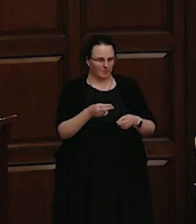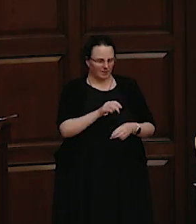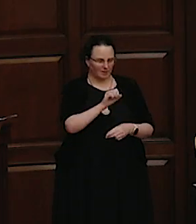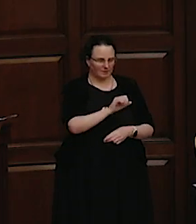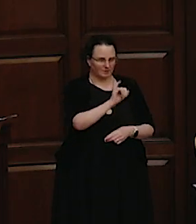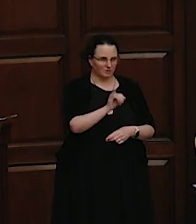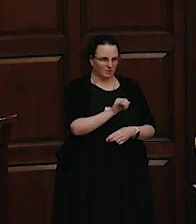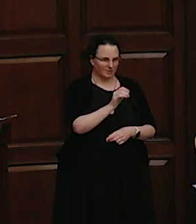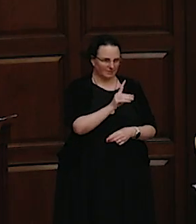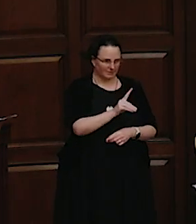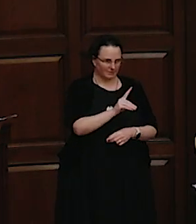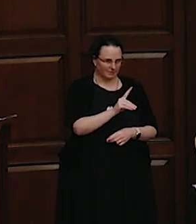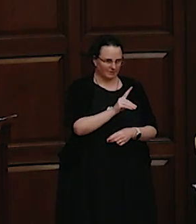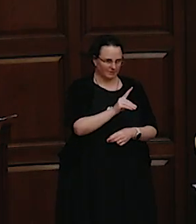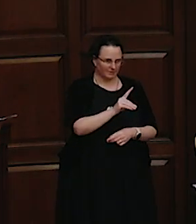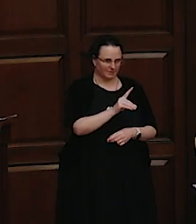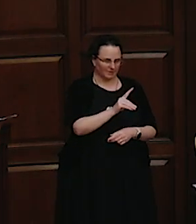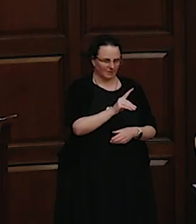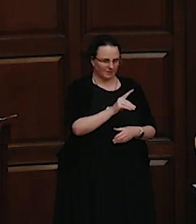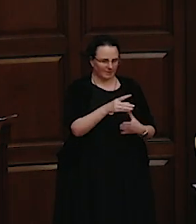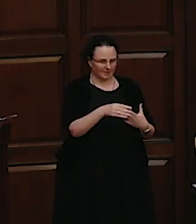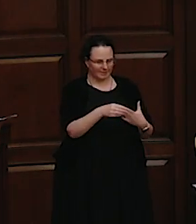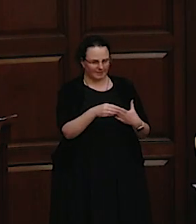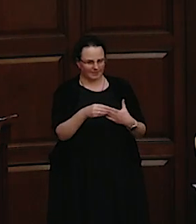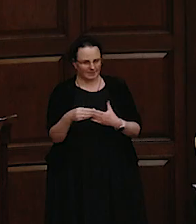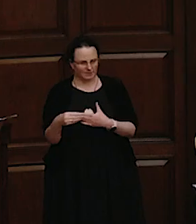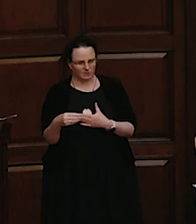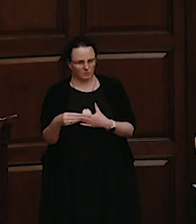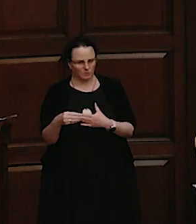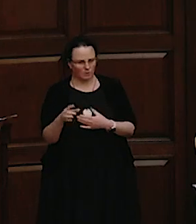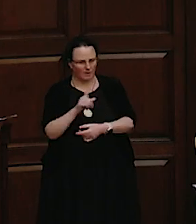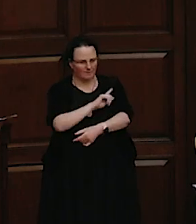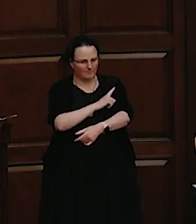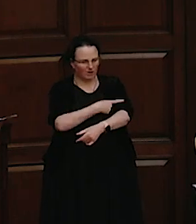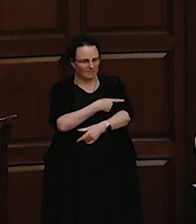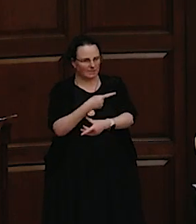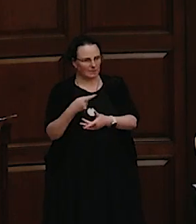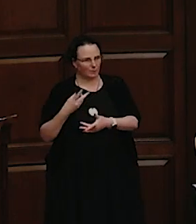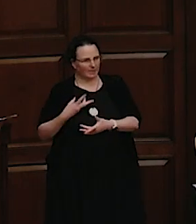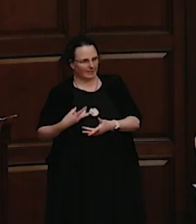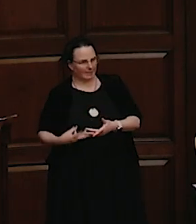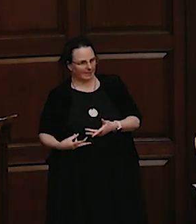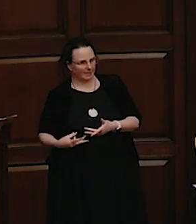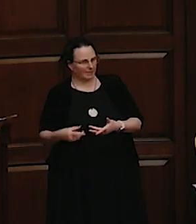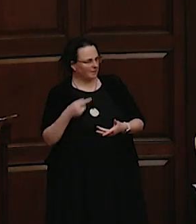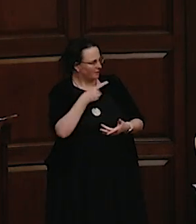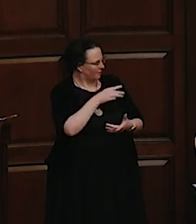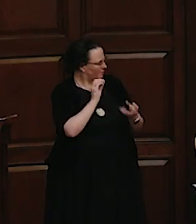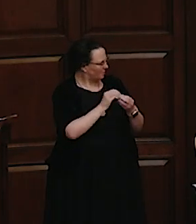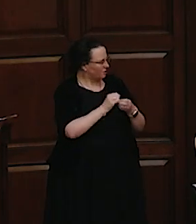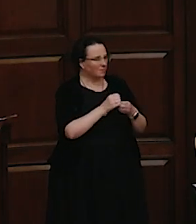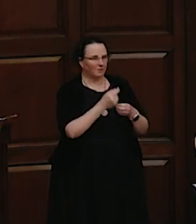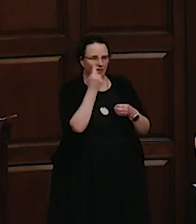Sjögren's that leads to the muscle weakness? Like, you know, the way the eye was explained of how it ends up